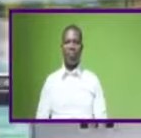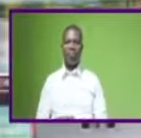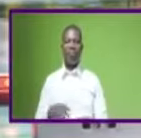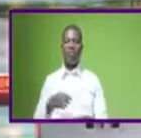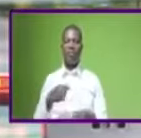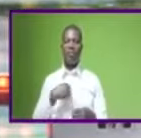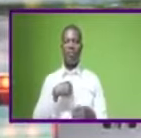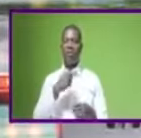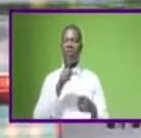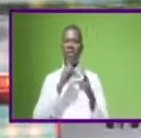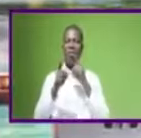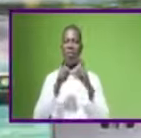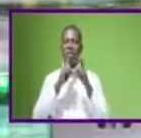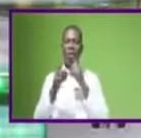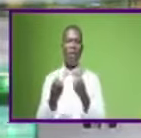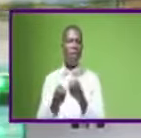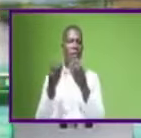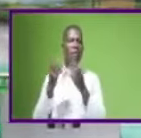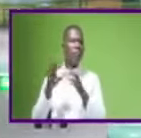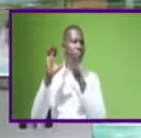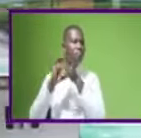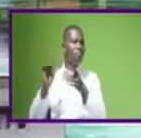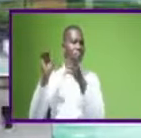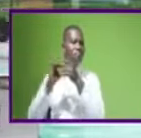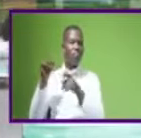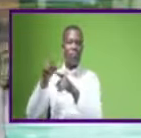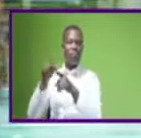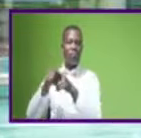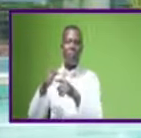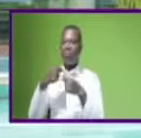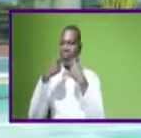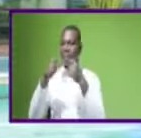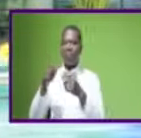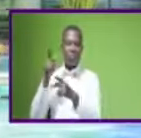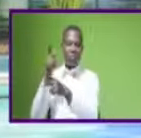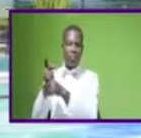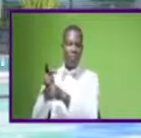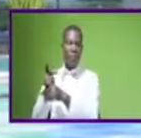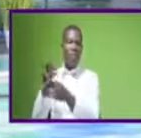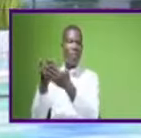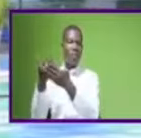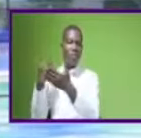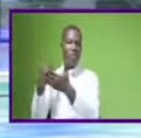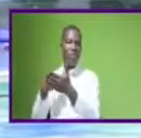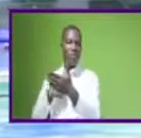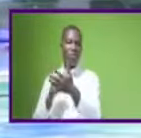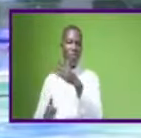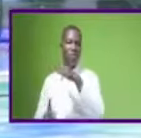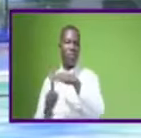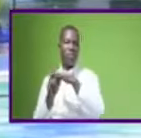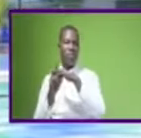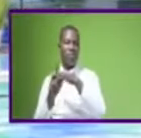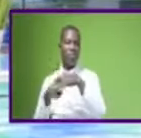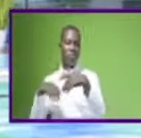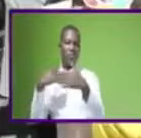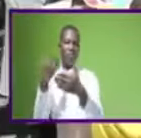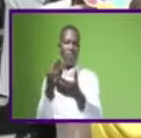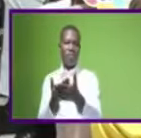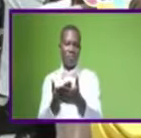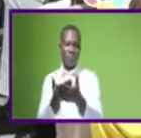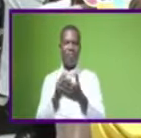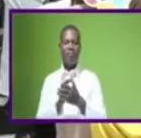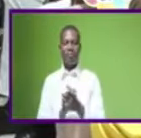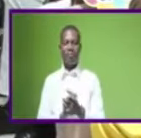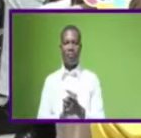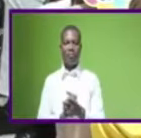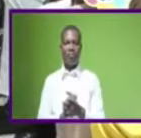Many are the words and prophecies that I have spoken. And even before I